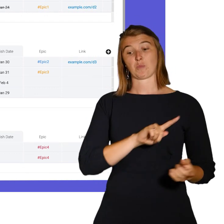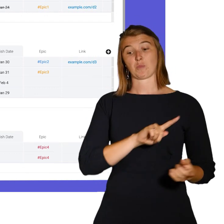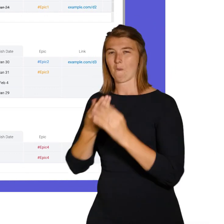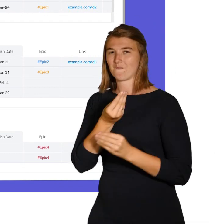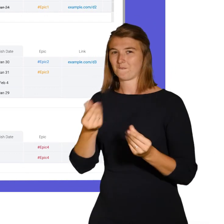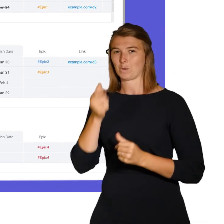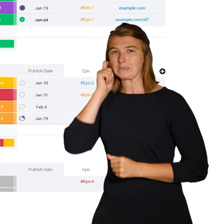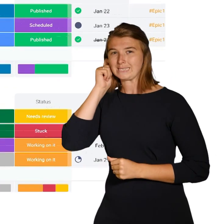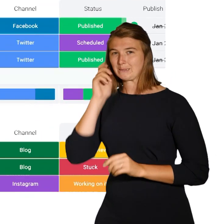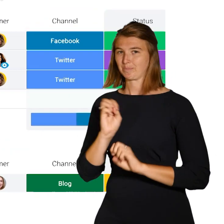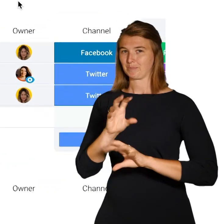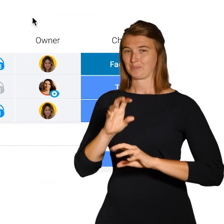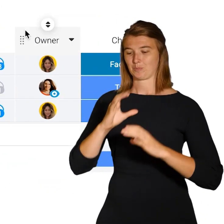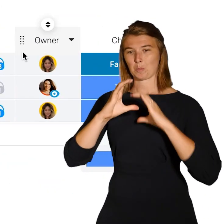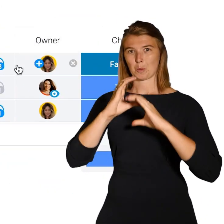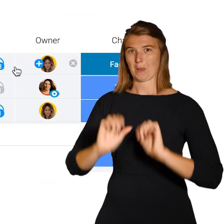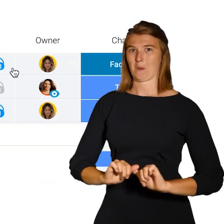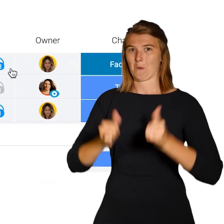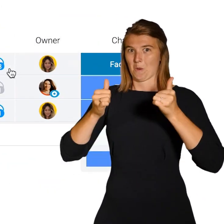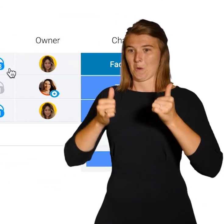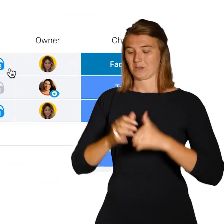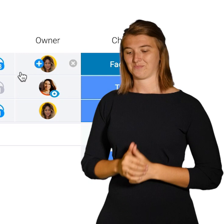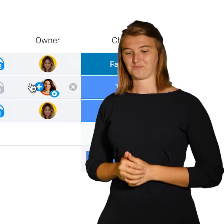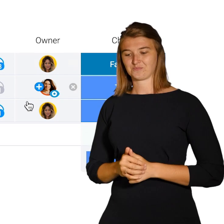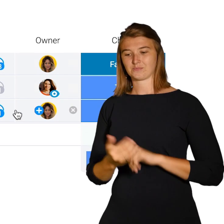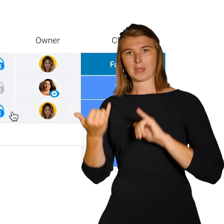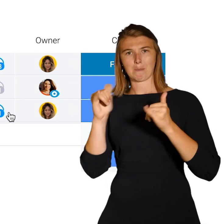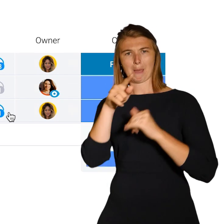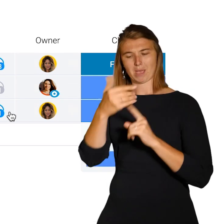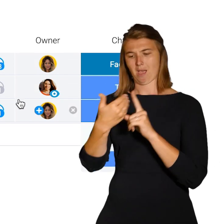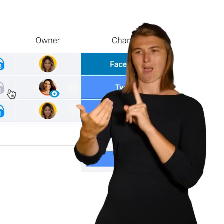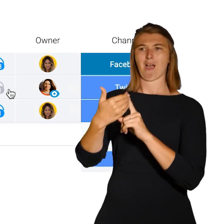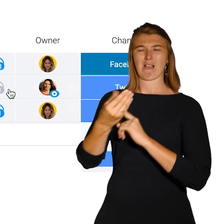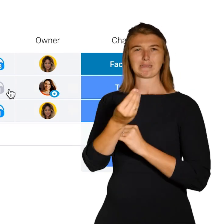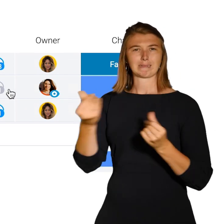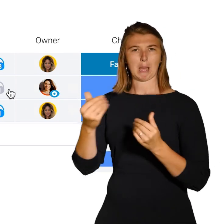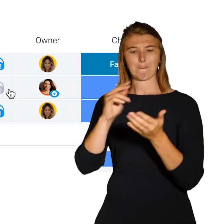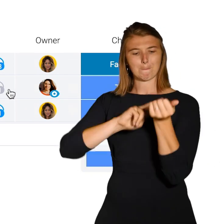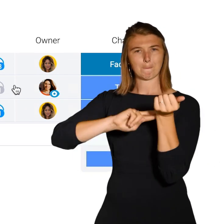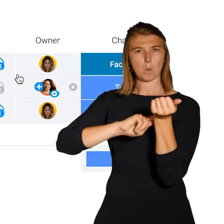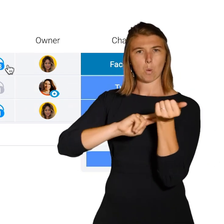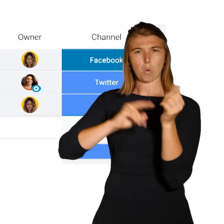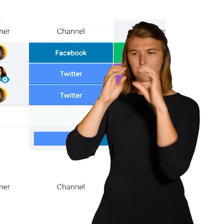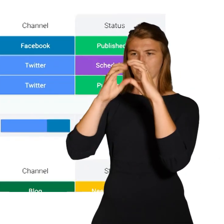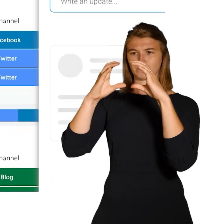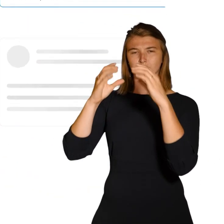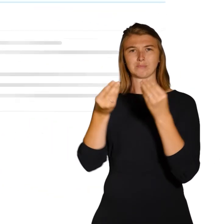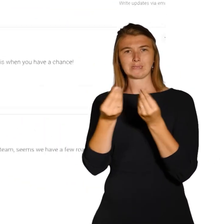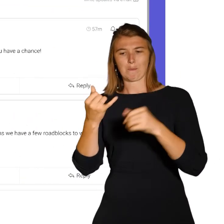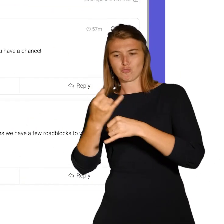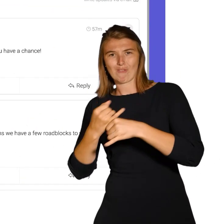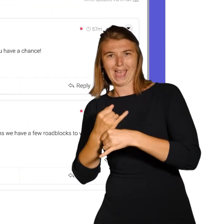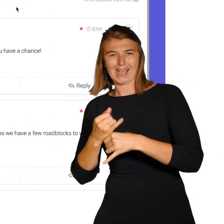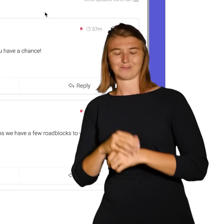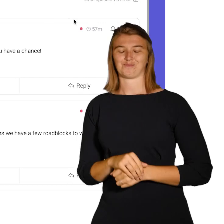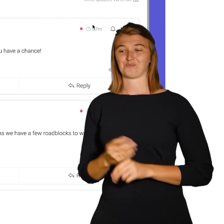pro. You may notice that some of these chat bubbles are blue while others are gray. If a new update has been